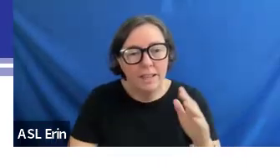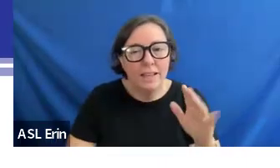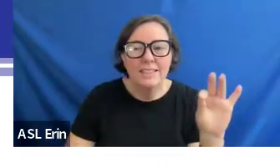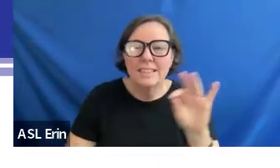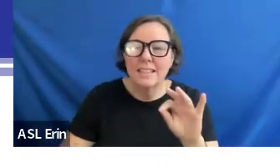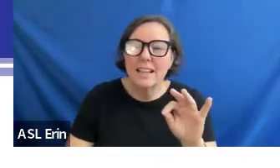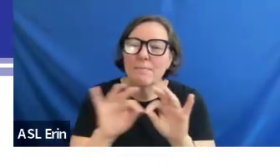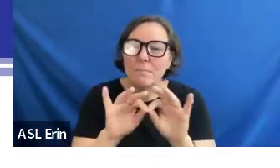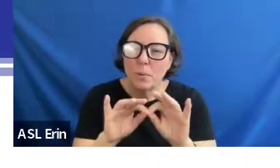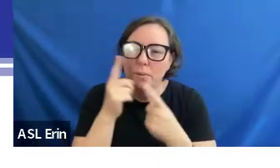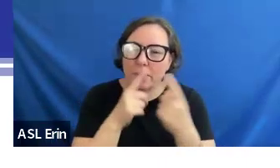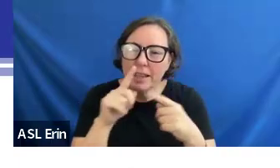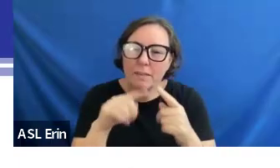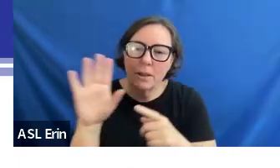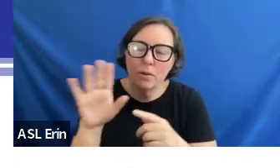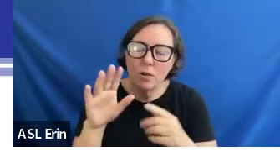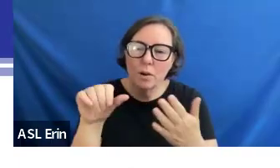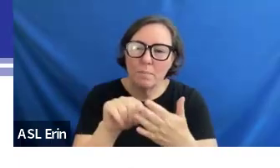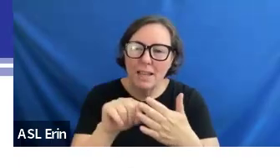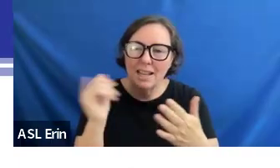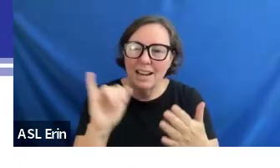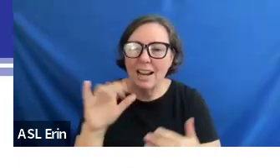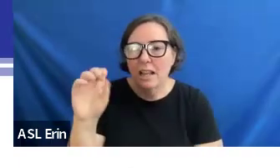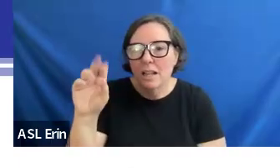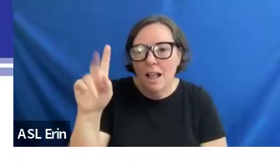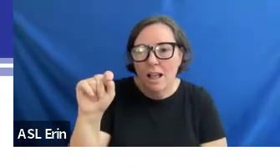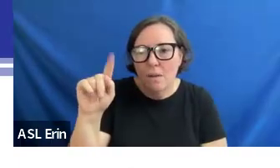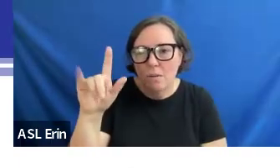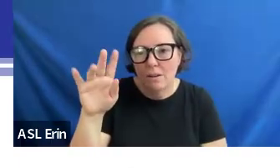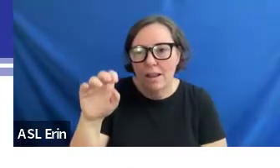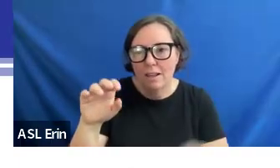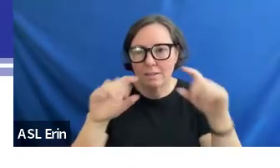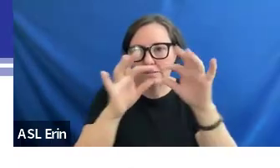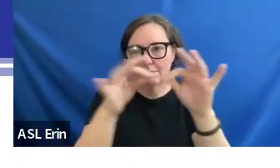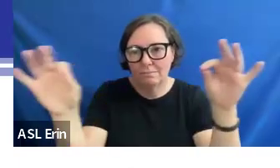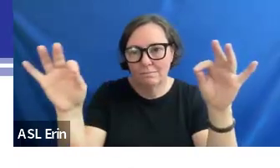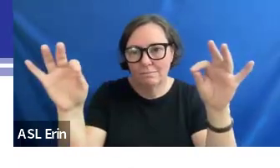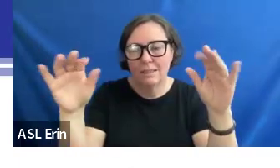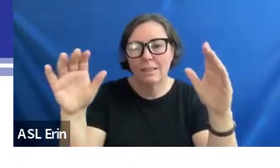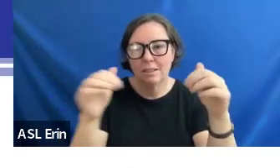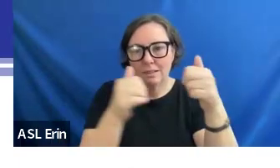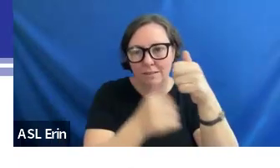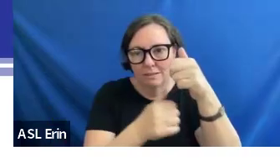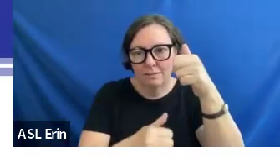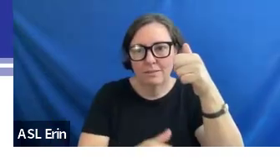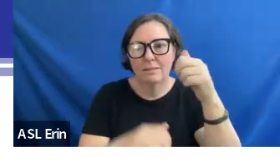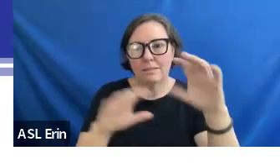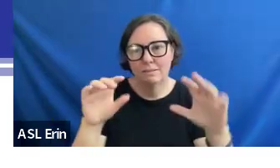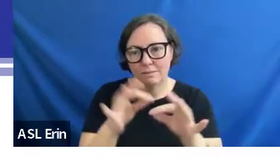your outline of your page or your paragraph or your essay, whatever it is, your content that's being